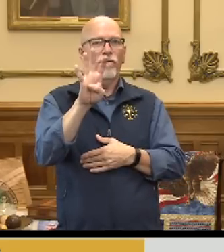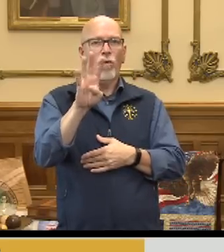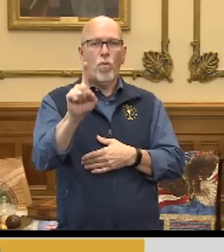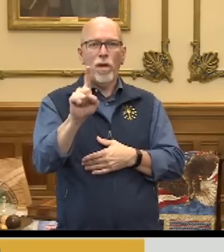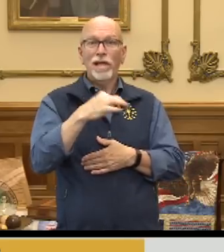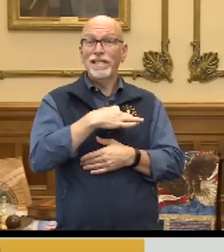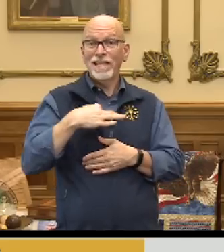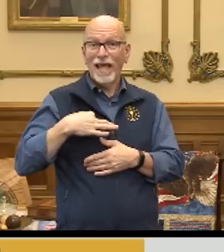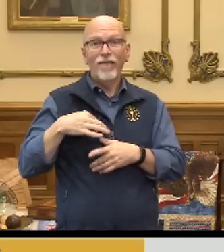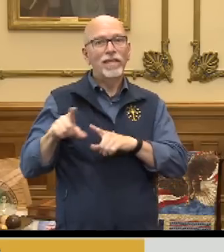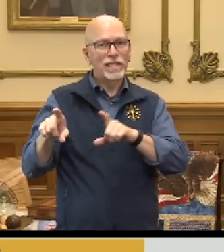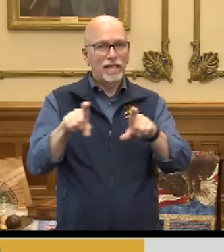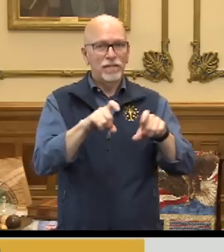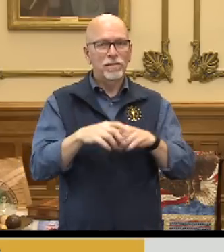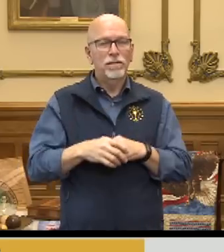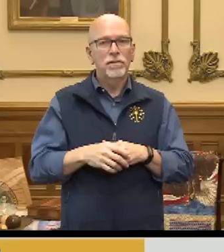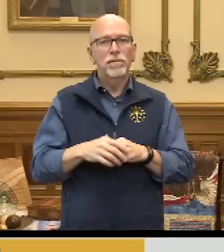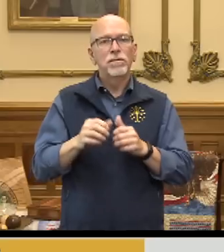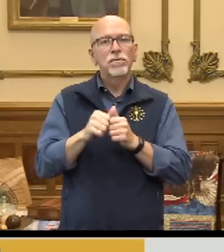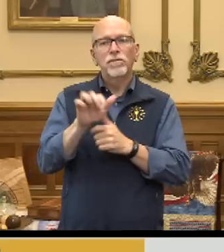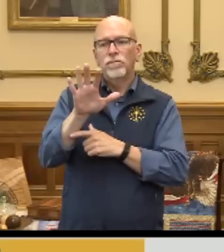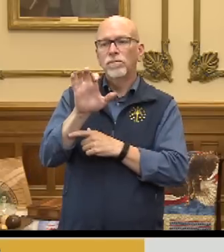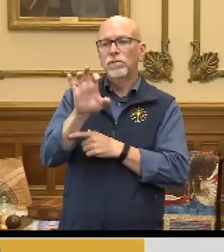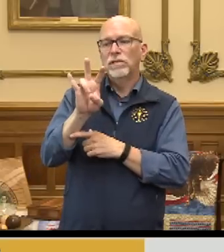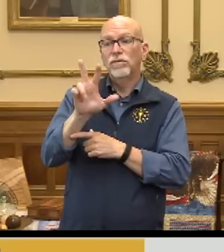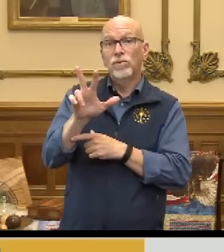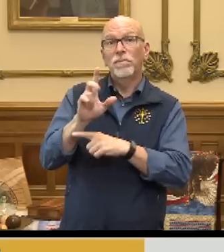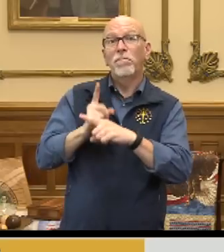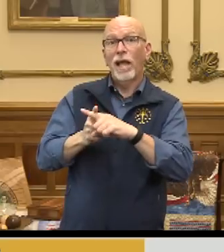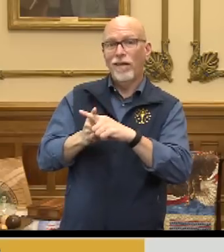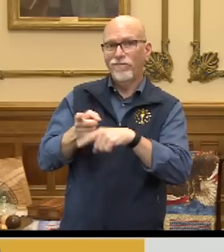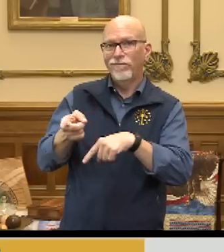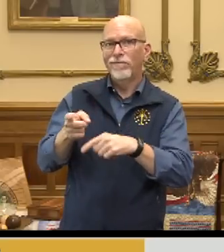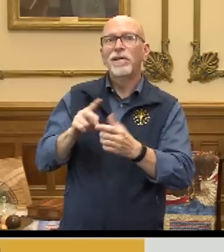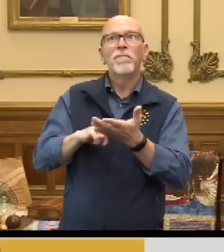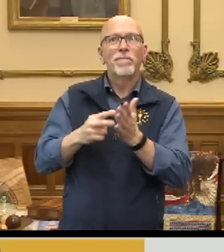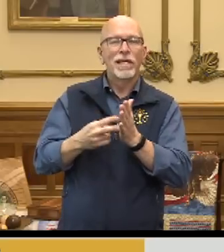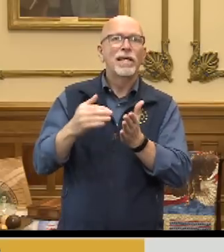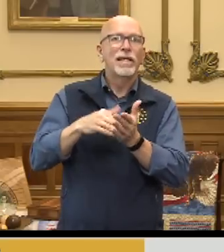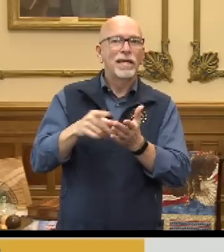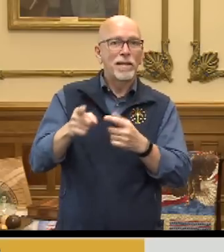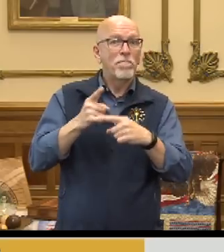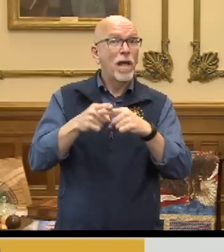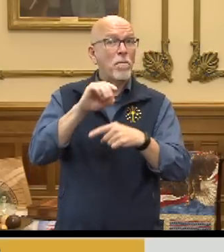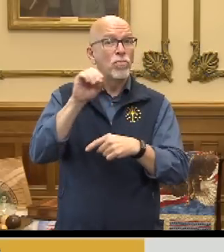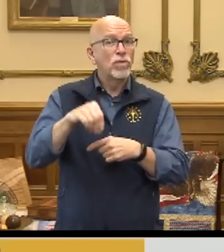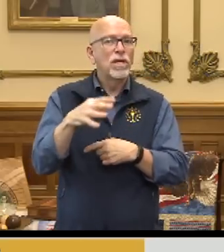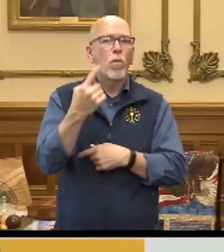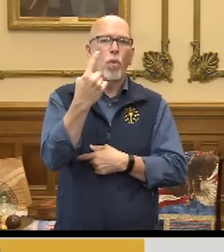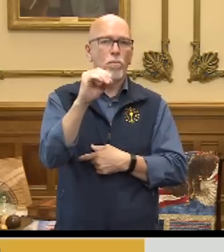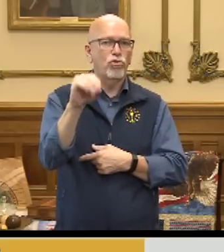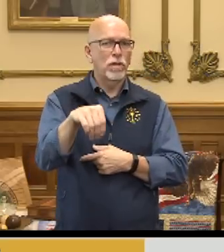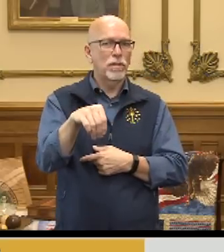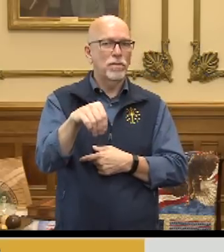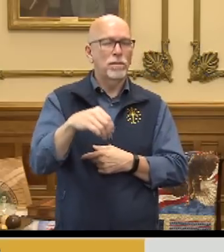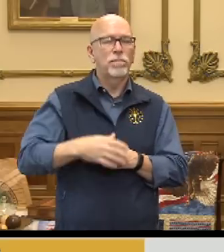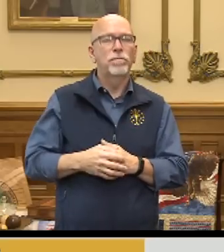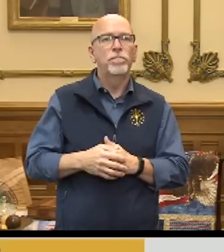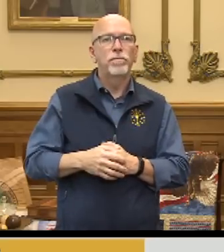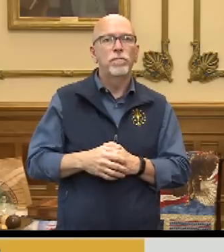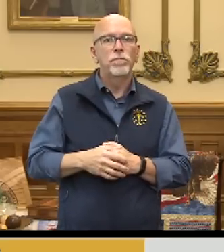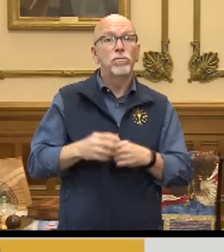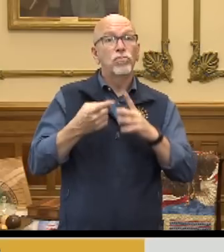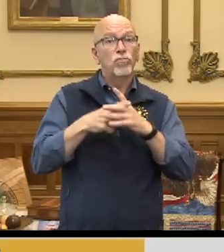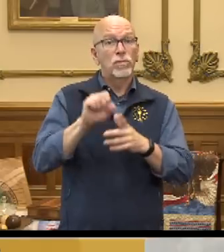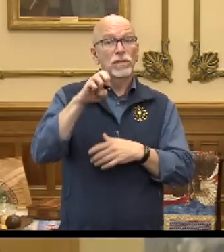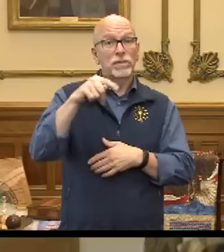47,641 staff being tested, with 573 positives, making it, again, a positivity rate of 1%. Starting on